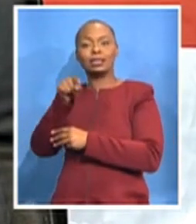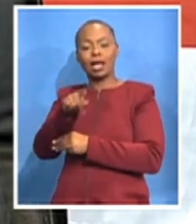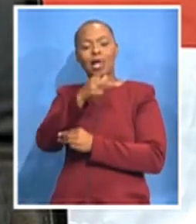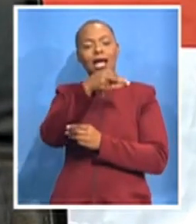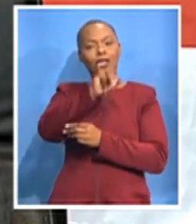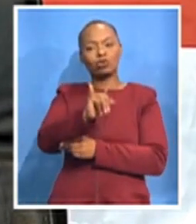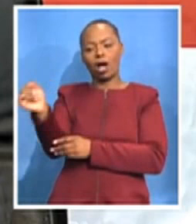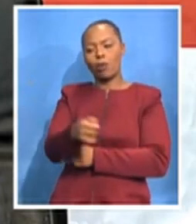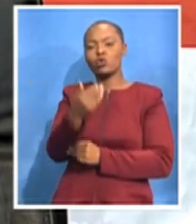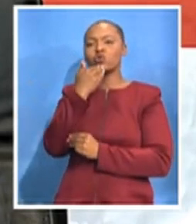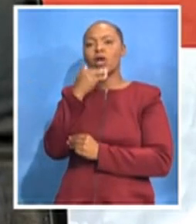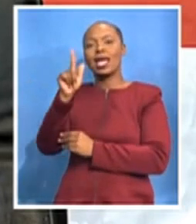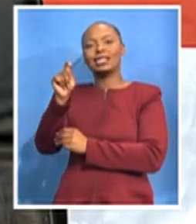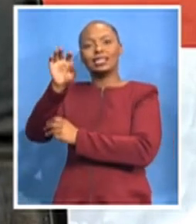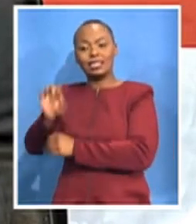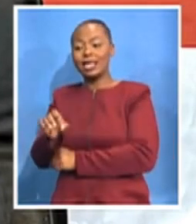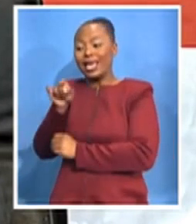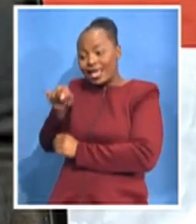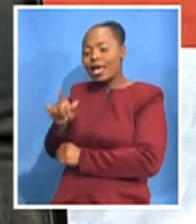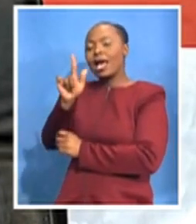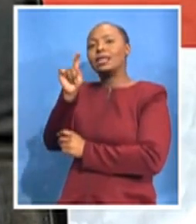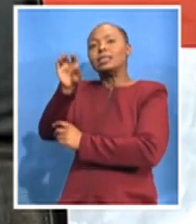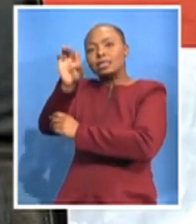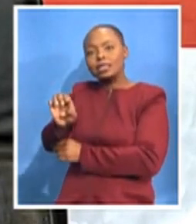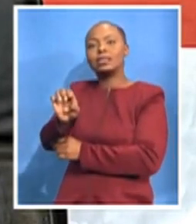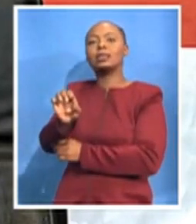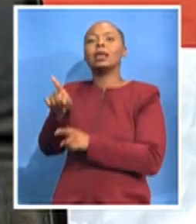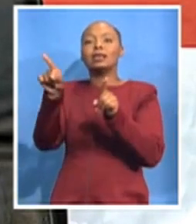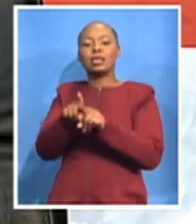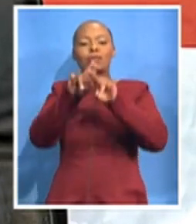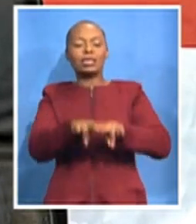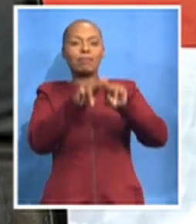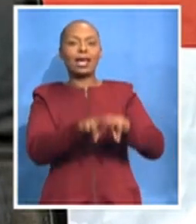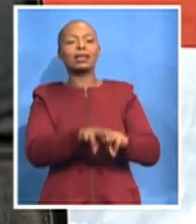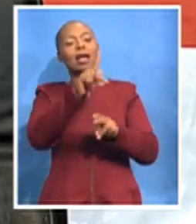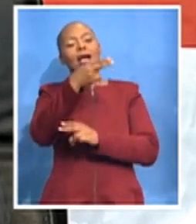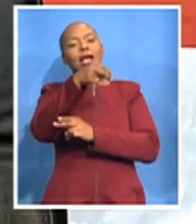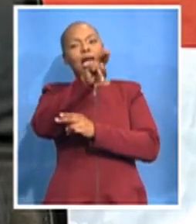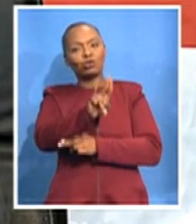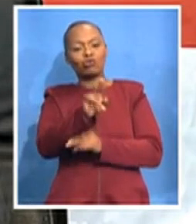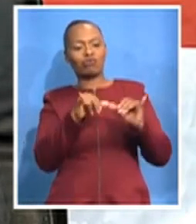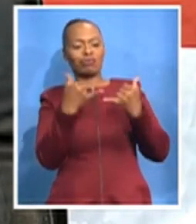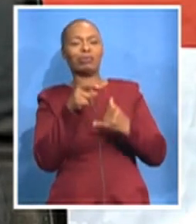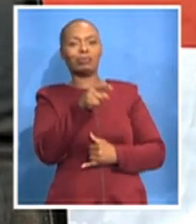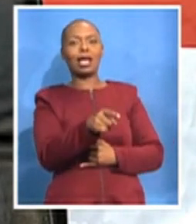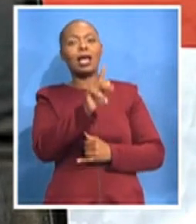LTE also relied on CAR2 Civils, and CAR2 Civils had these